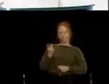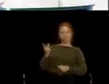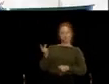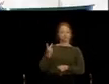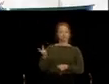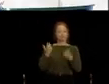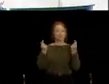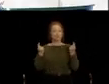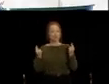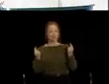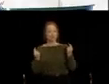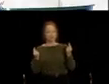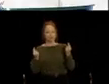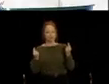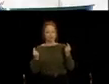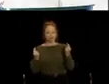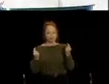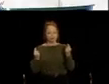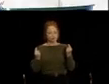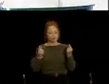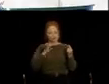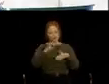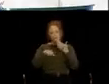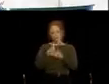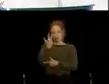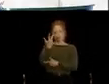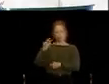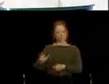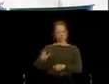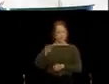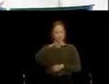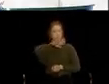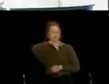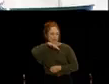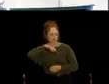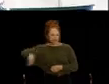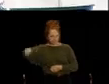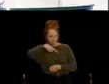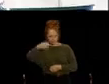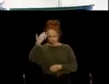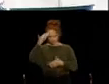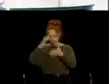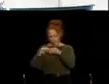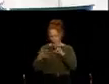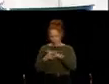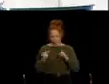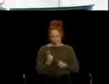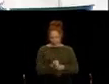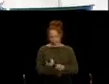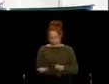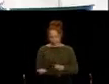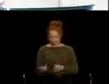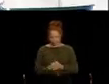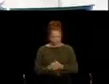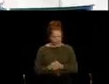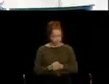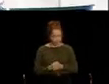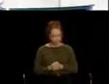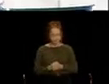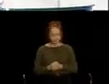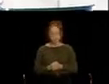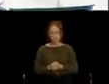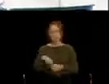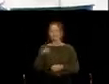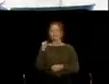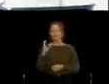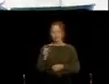tasked with talking about the Three Little Pigs, right? Everybody know about the Three Little Pigs? And so they were like,